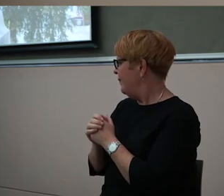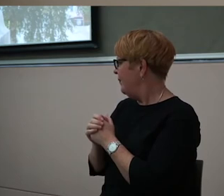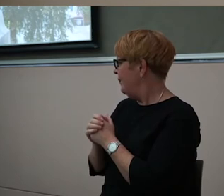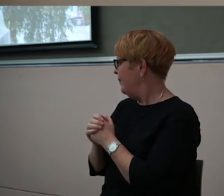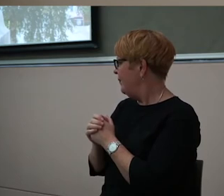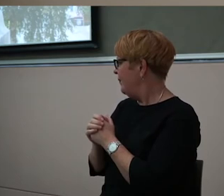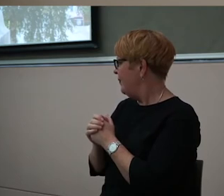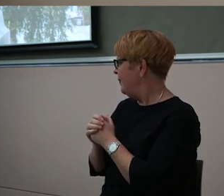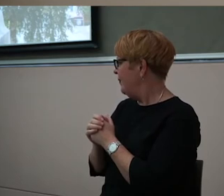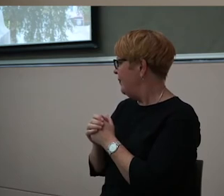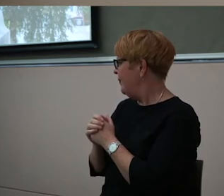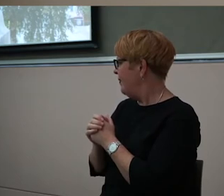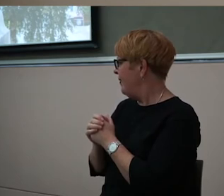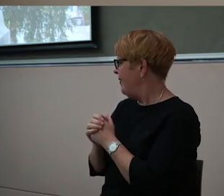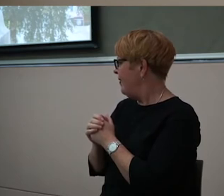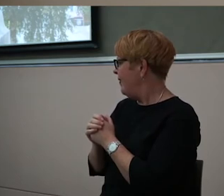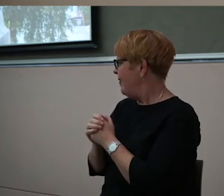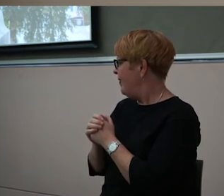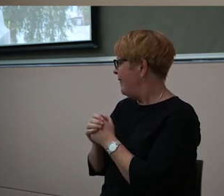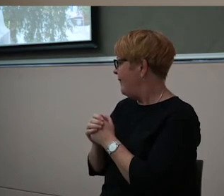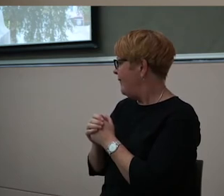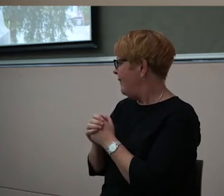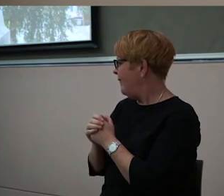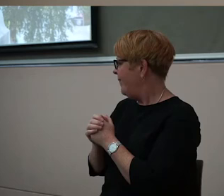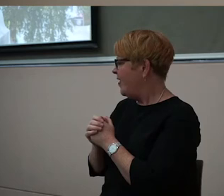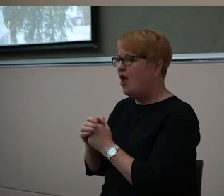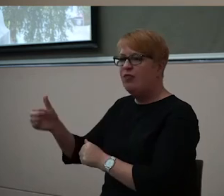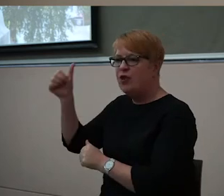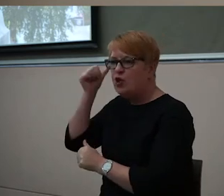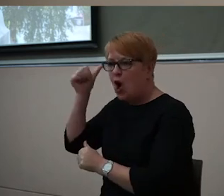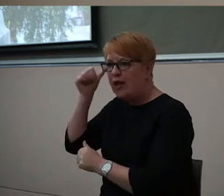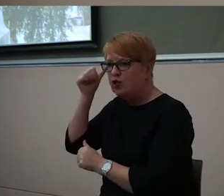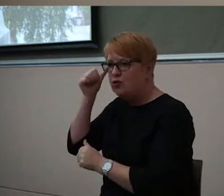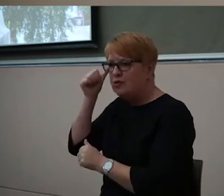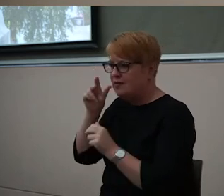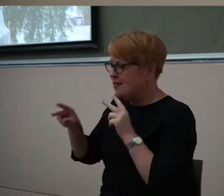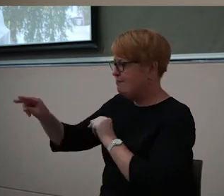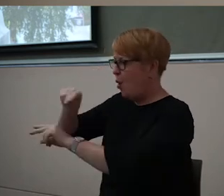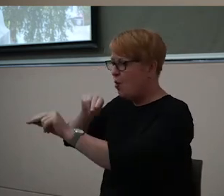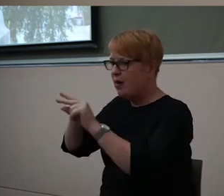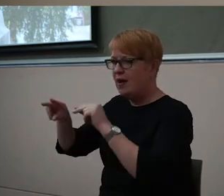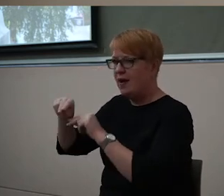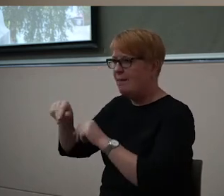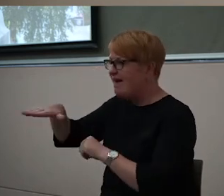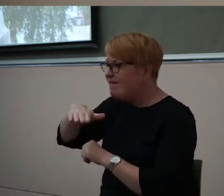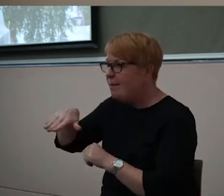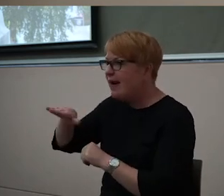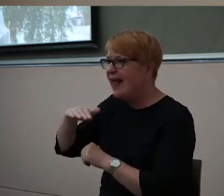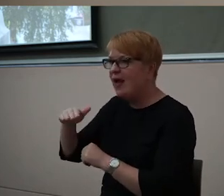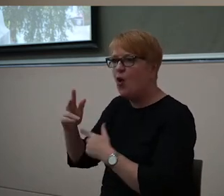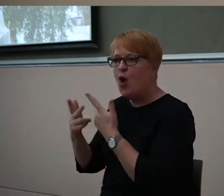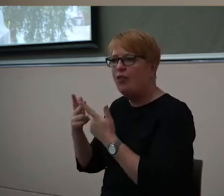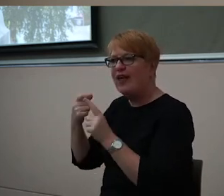like, because, and that for me comes back to this thing about being attracted to, and I find it quite boring and